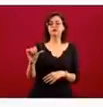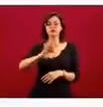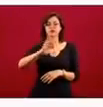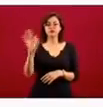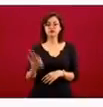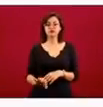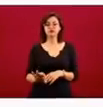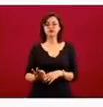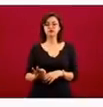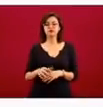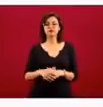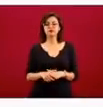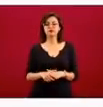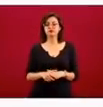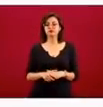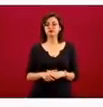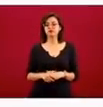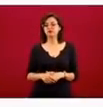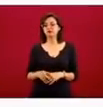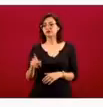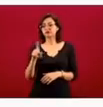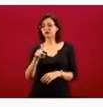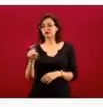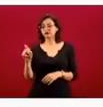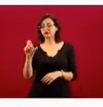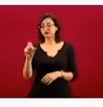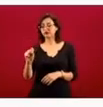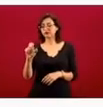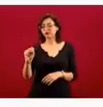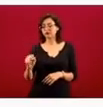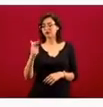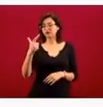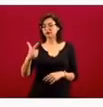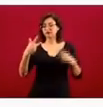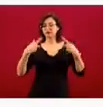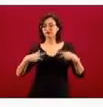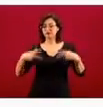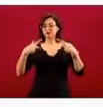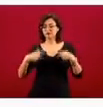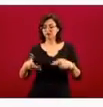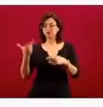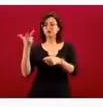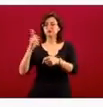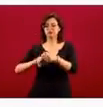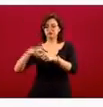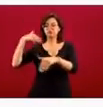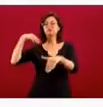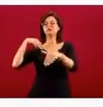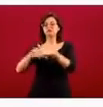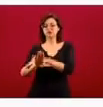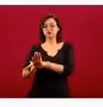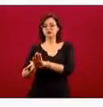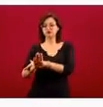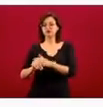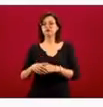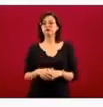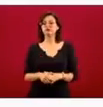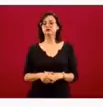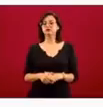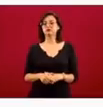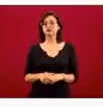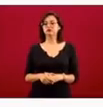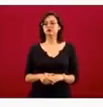Now we can look at the evolution of the hospitalizations. So out of